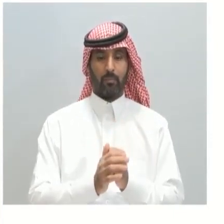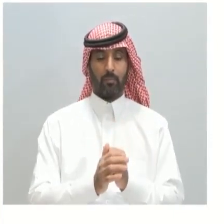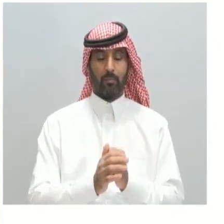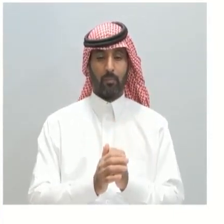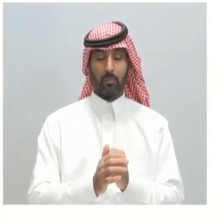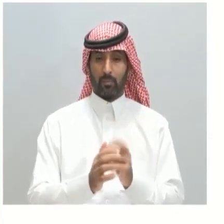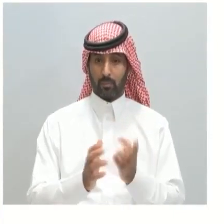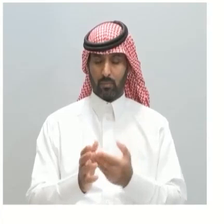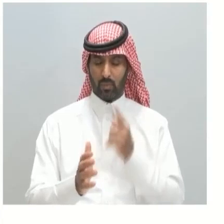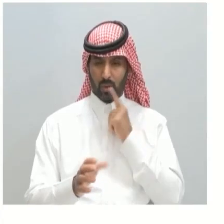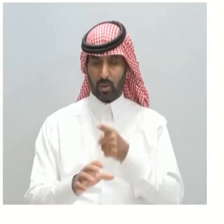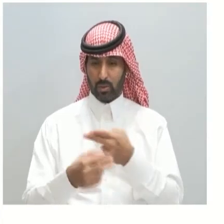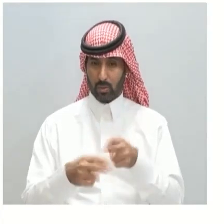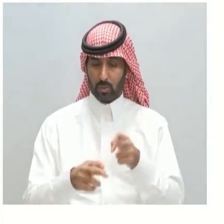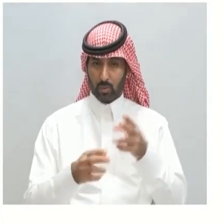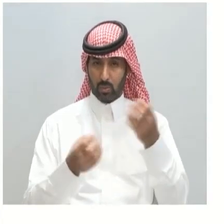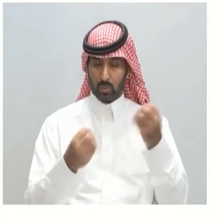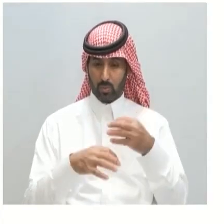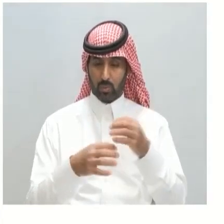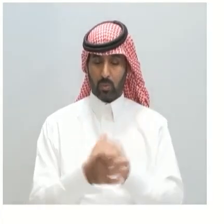winter is coming when it starts